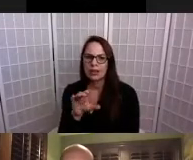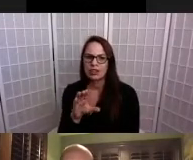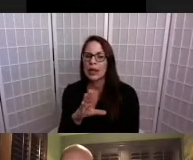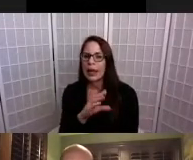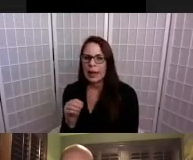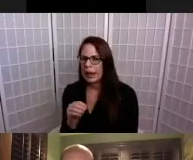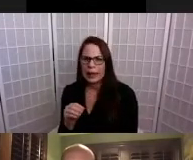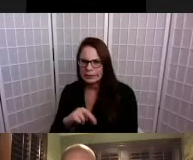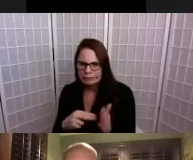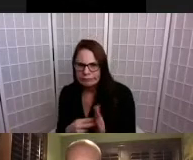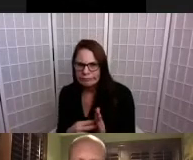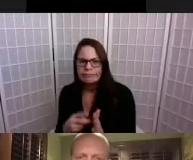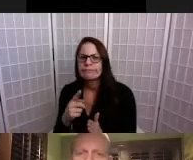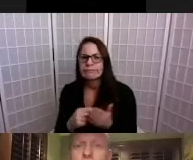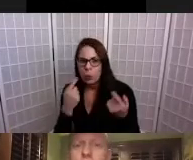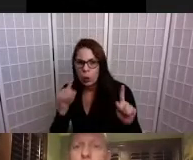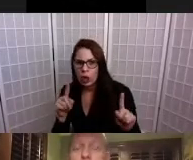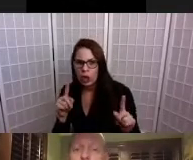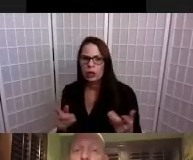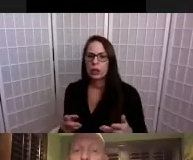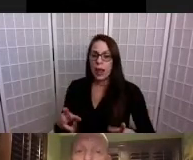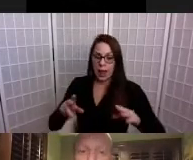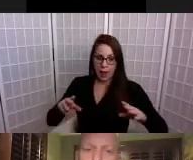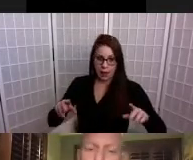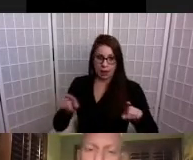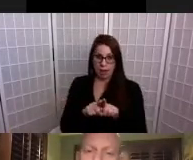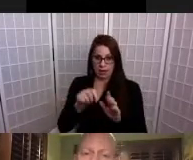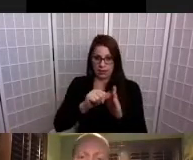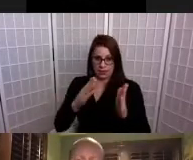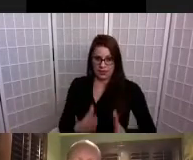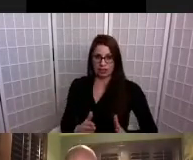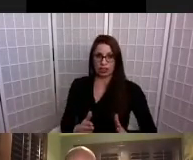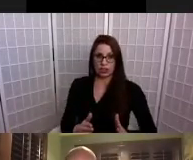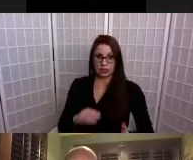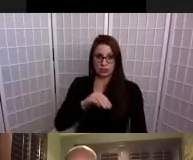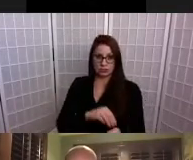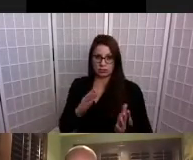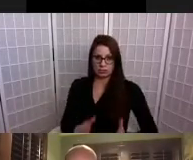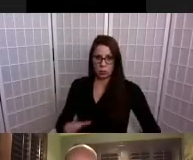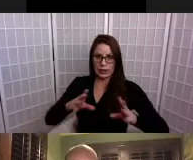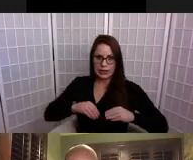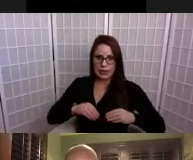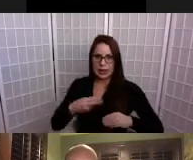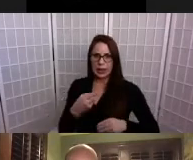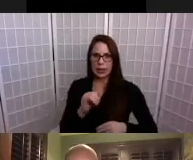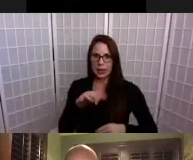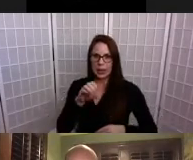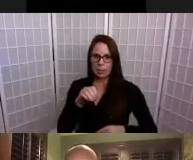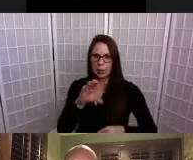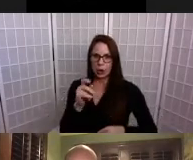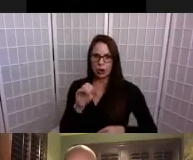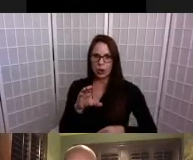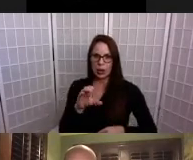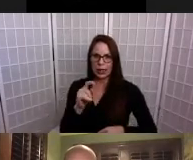So as physicians, we take the Hippocratic Oath, which can be seen before